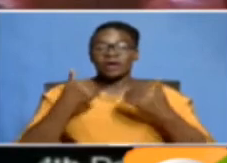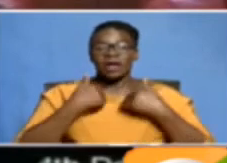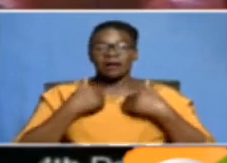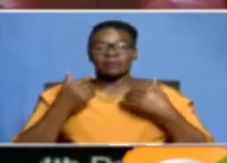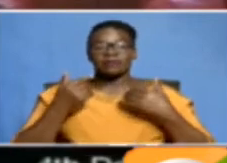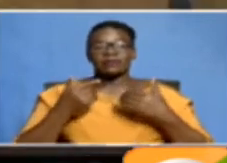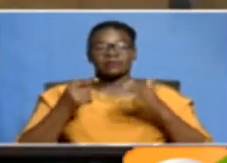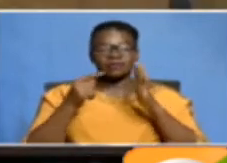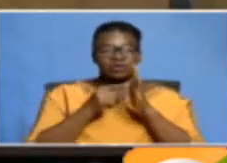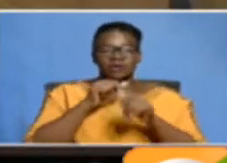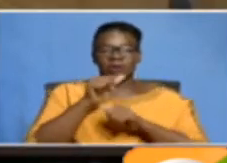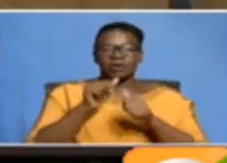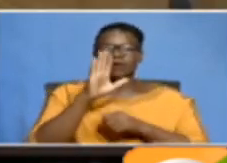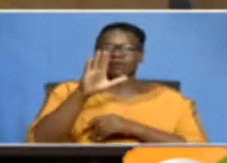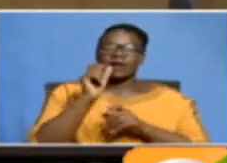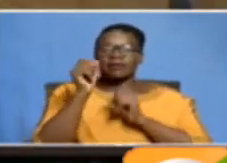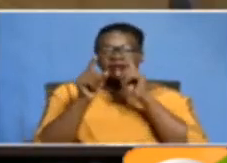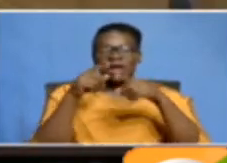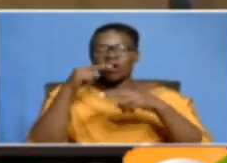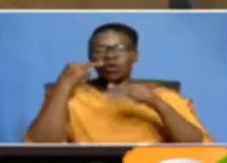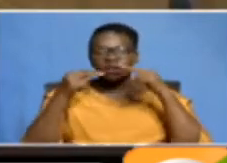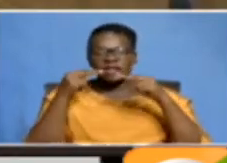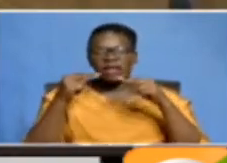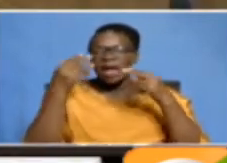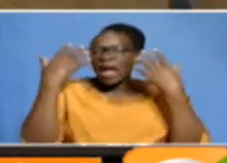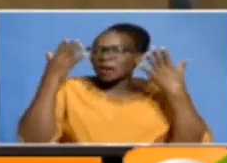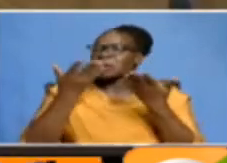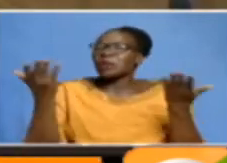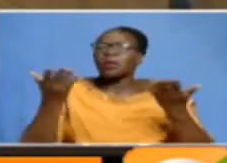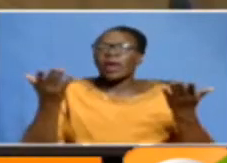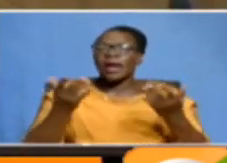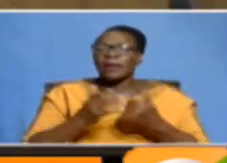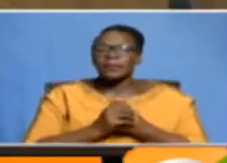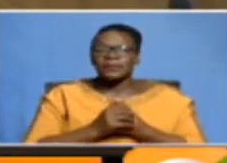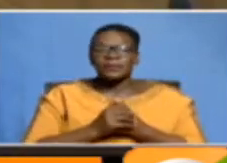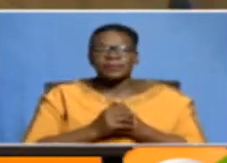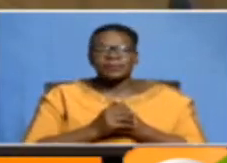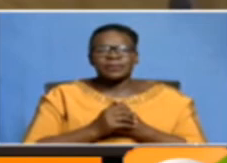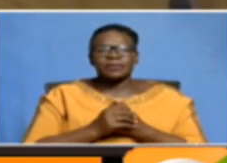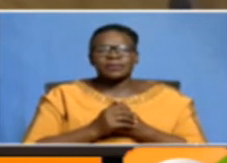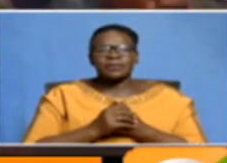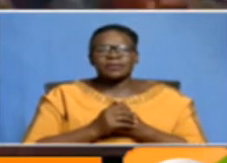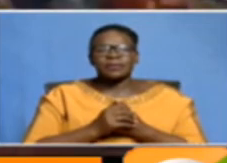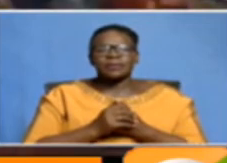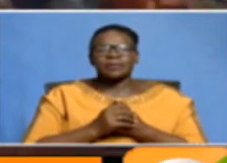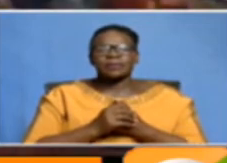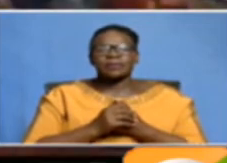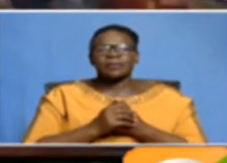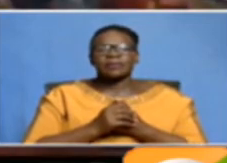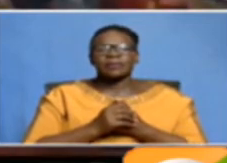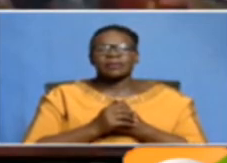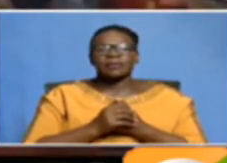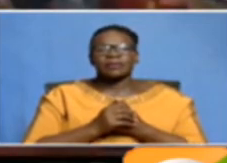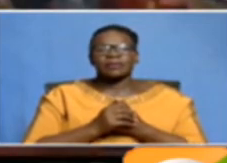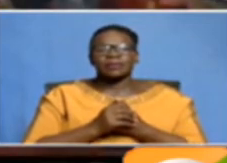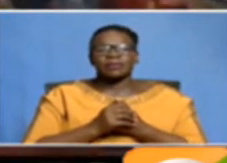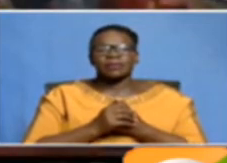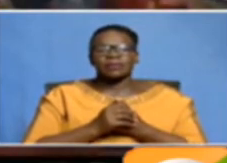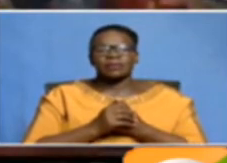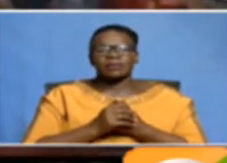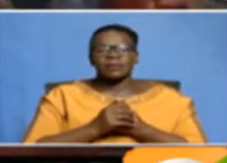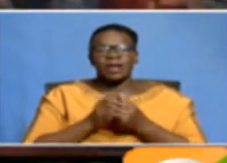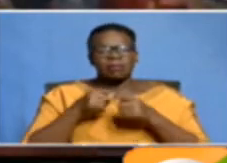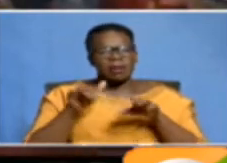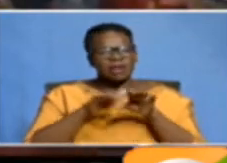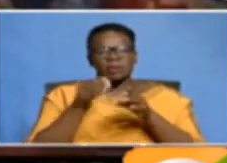people talking about five-star hotel, I don't know where. It's in the restaurant here. Well, but there's no, members don't eat